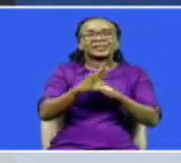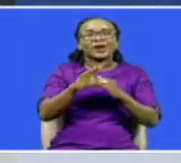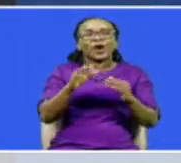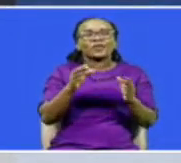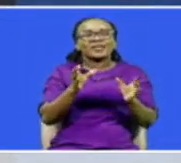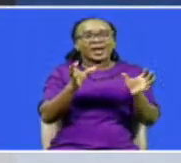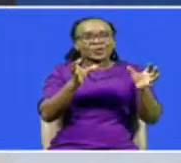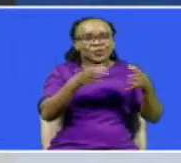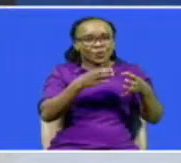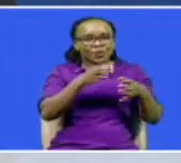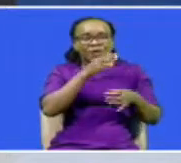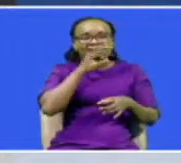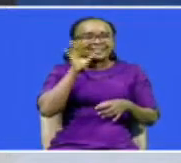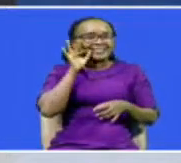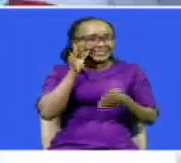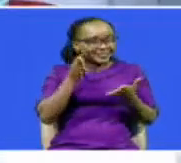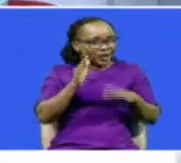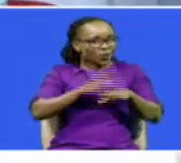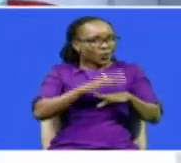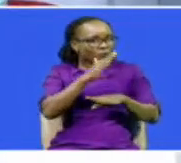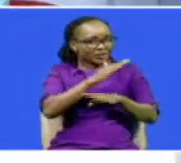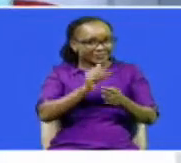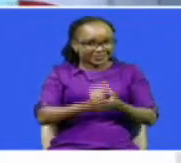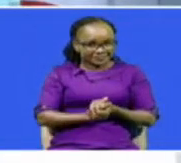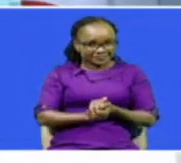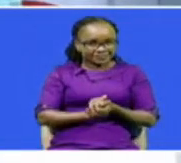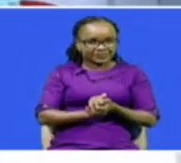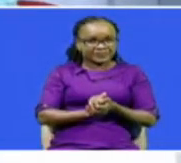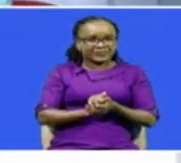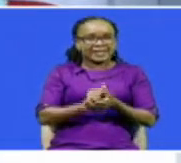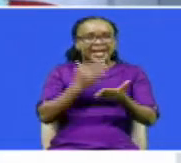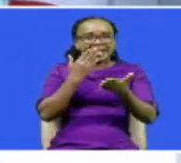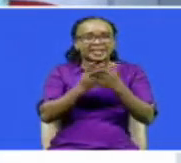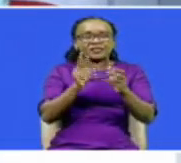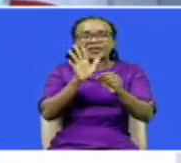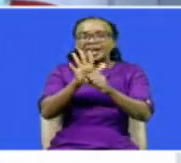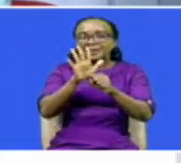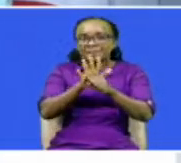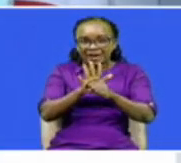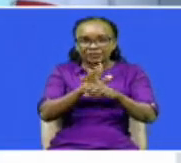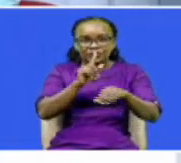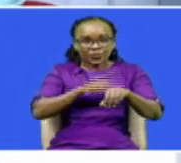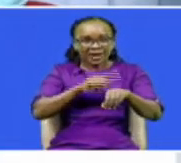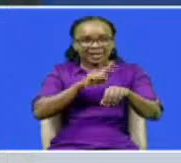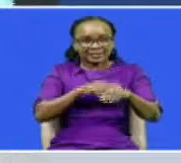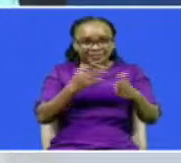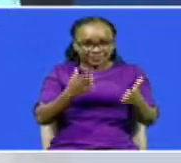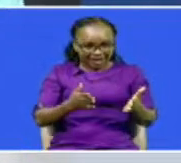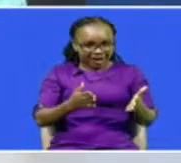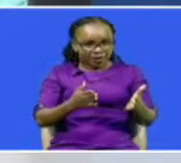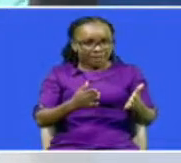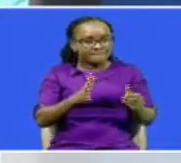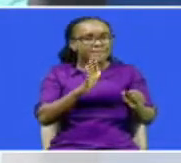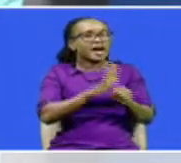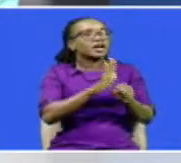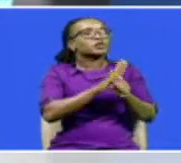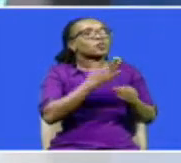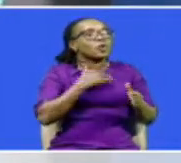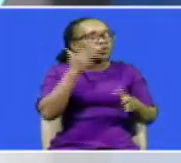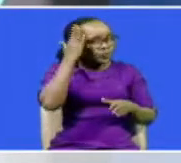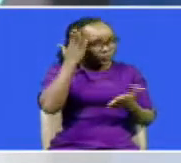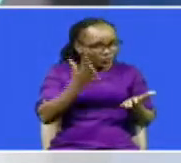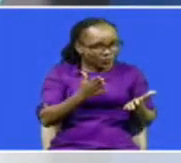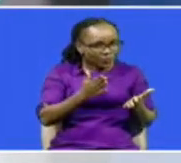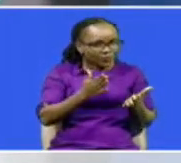some light on that. Welcome and good evening. Thank you for having me. Thank you for your time. Yes. So, majority of Kenyans want to know, is Roots